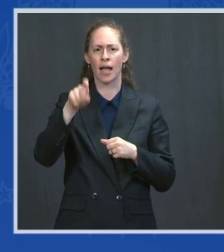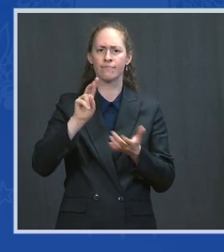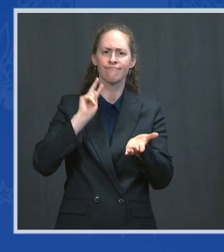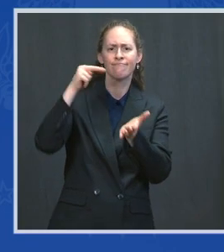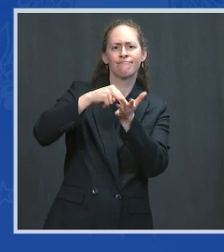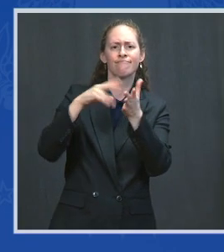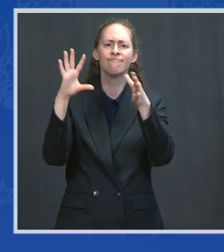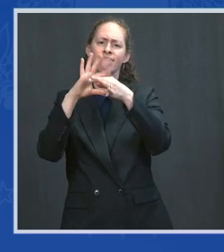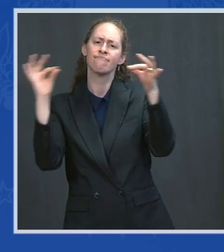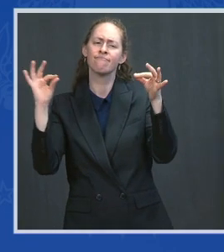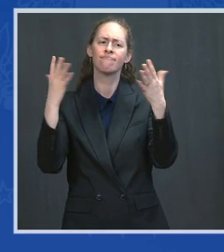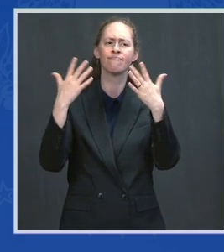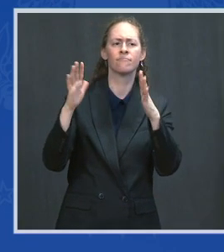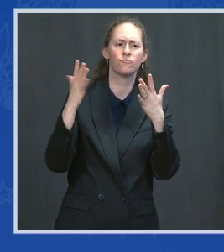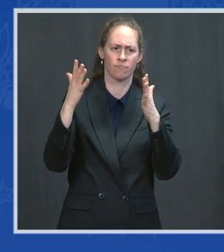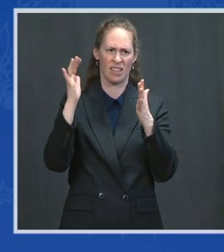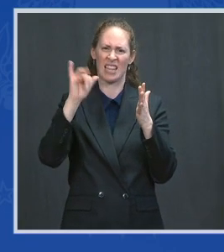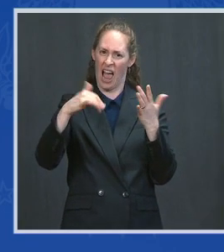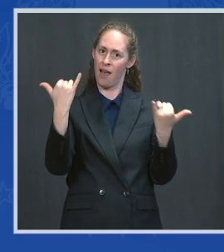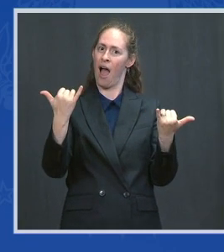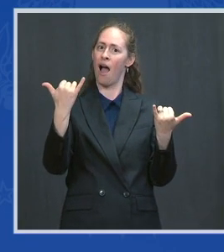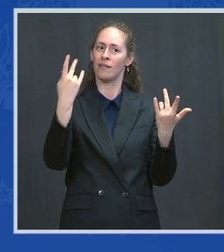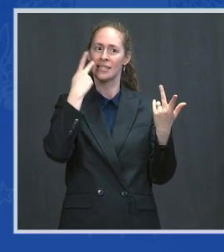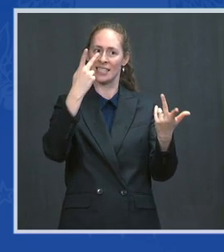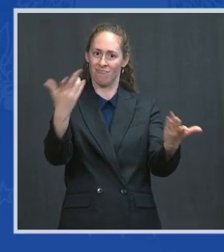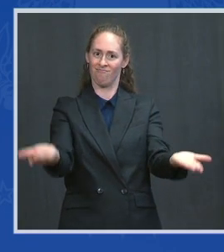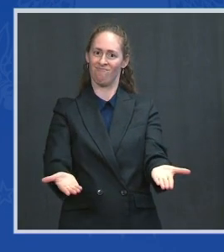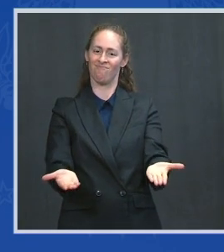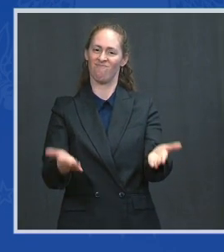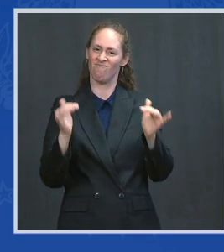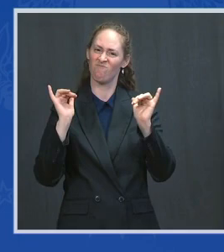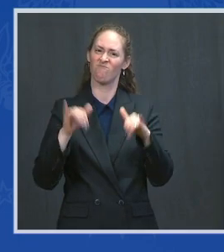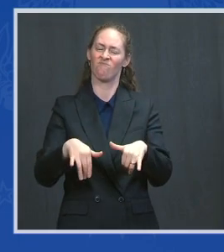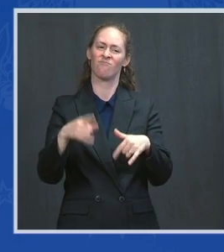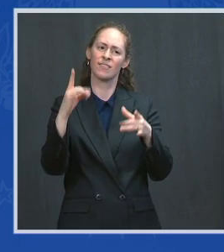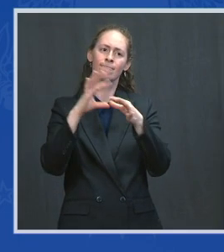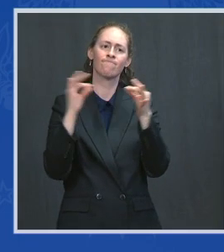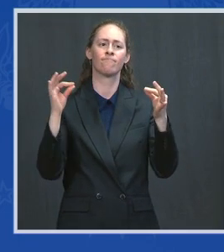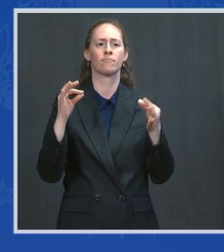That's what you've done. And I can't thank you enough.